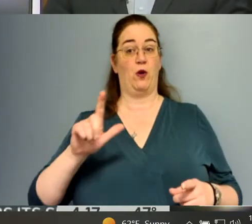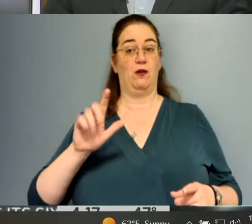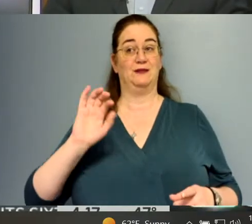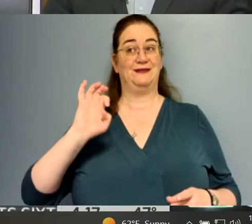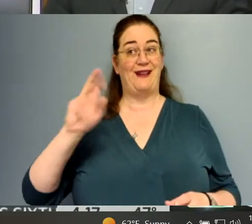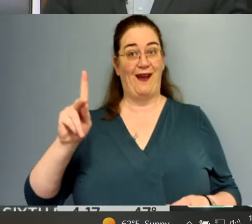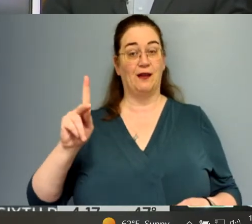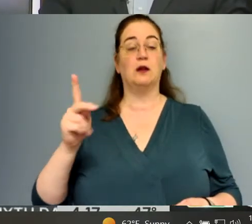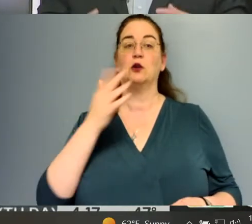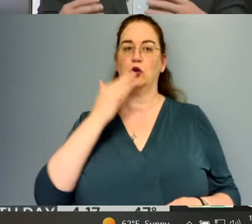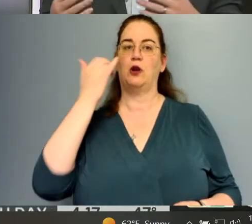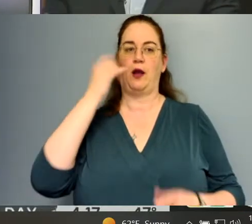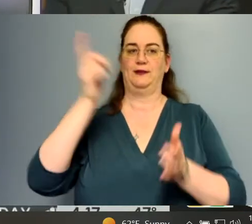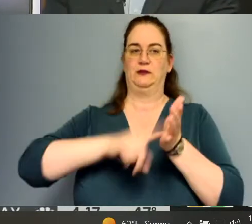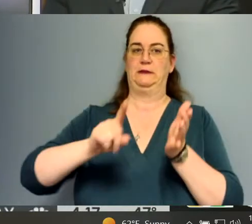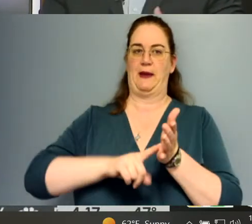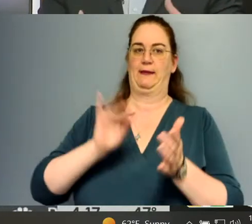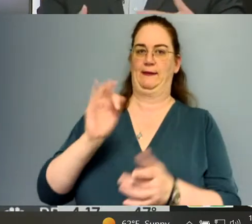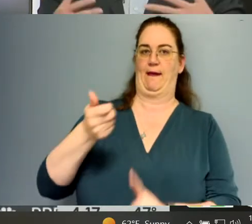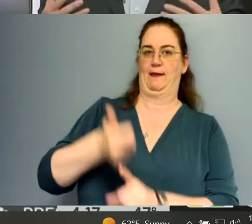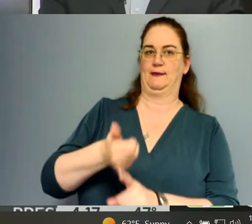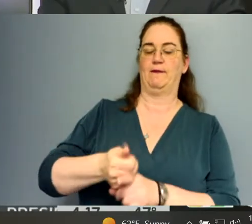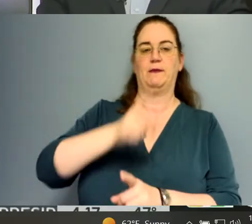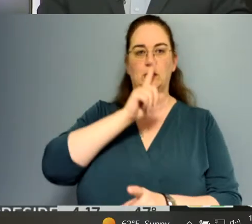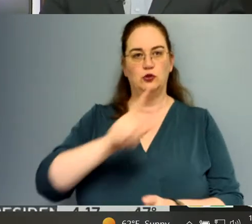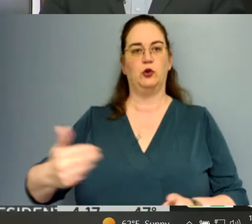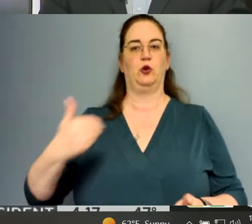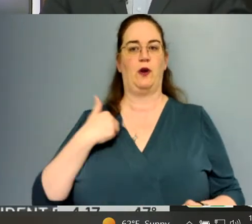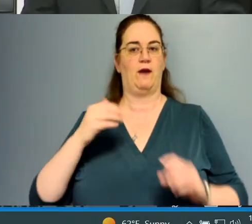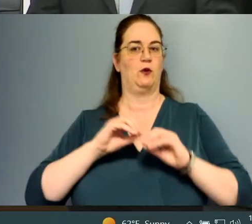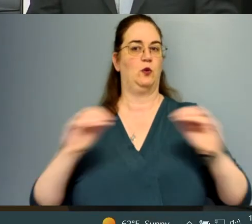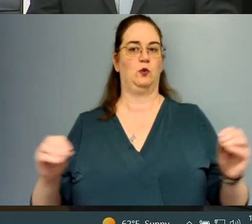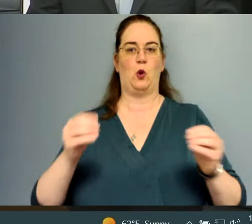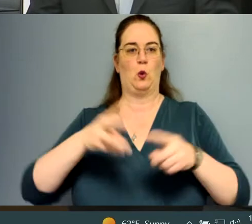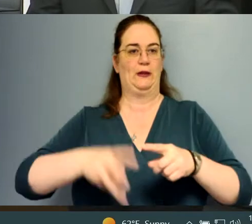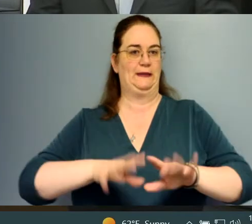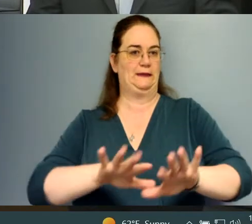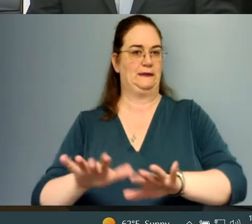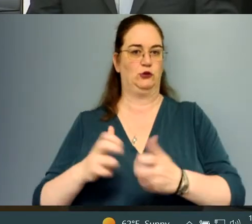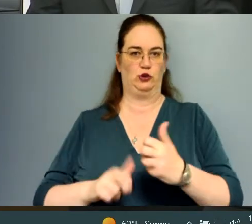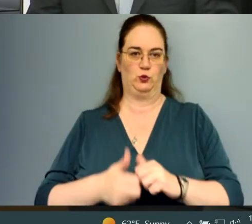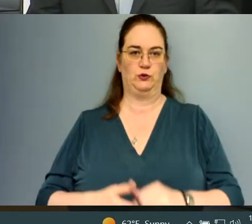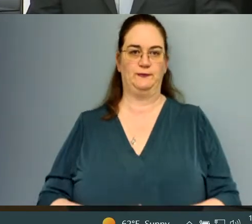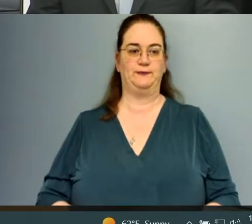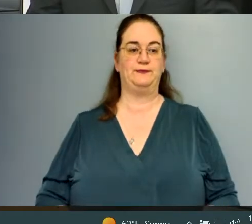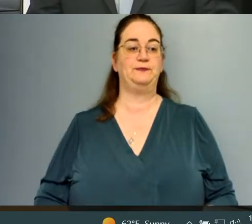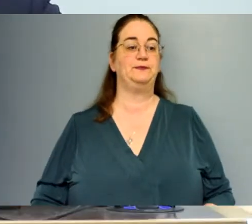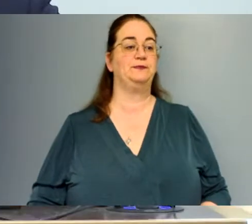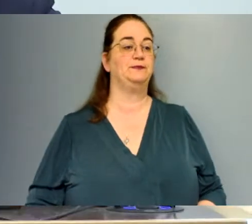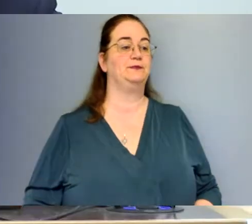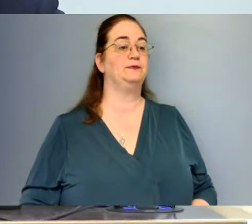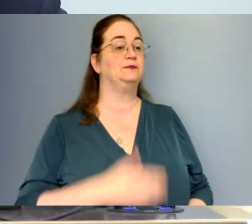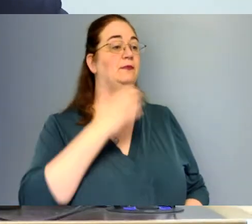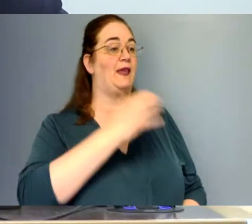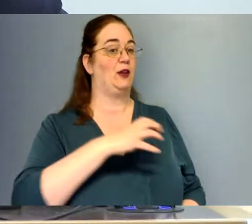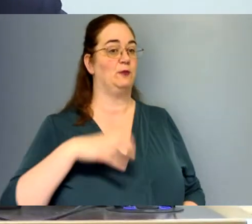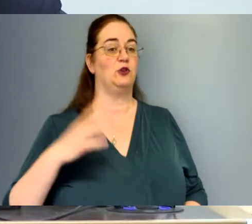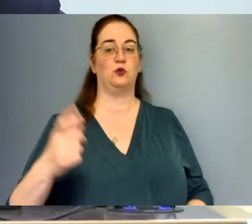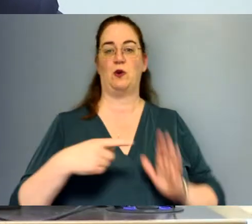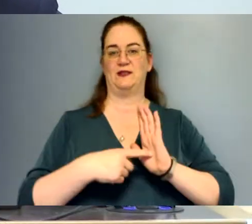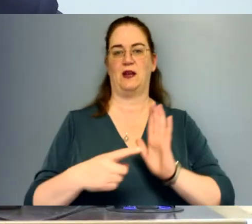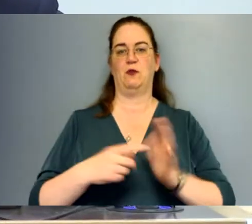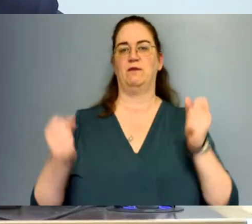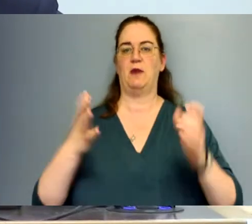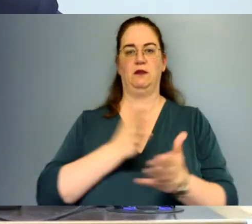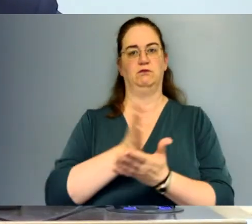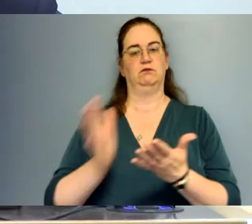a good idea to do some inspecting of that to make sure that you have no leaks. And I have to say, Commissioner, this is just one example of the many